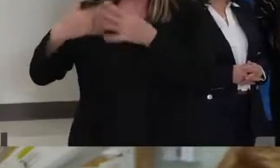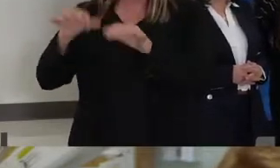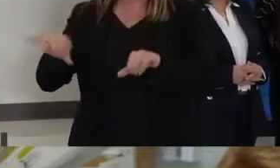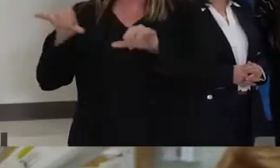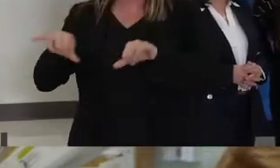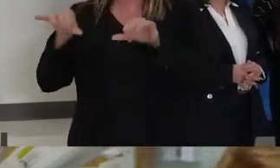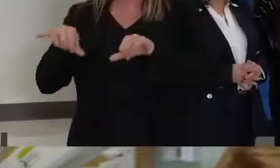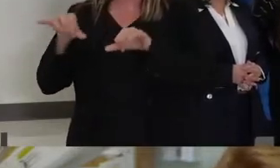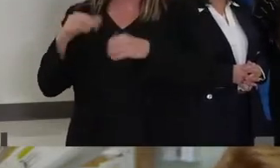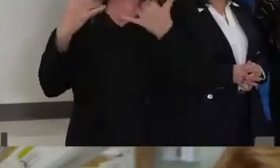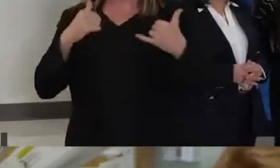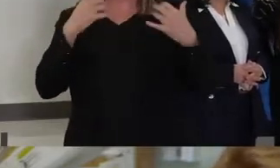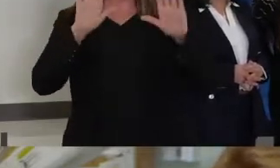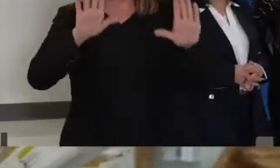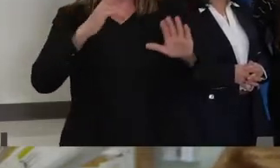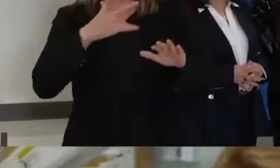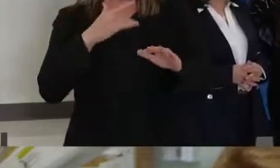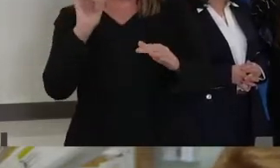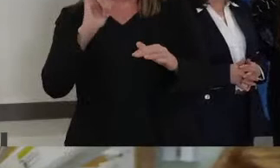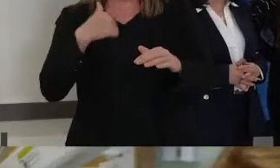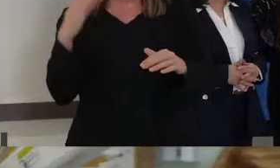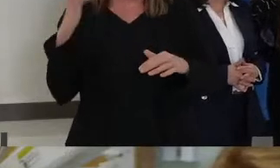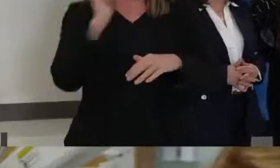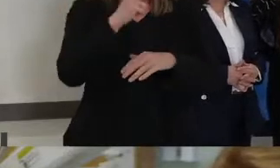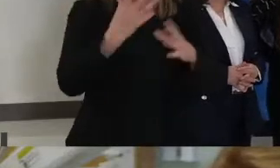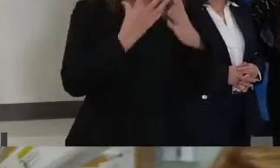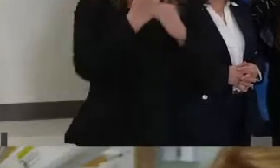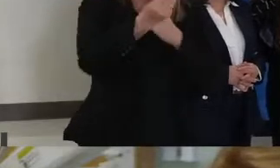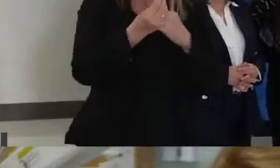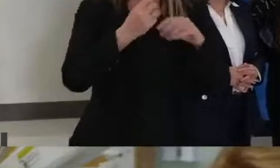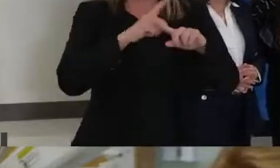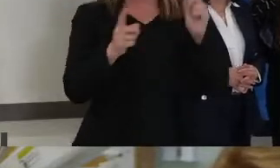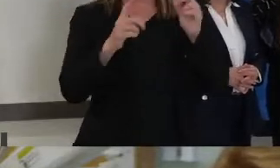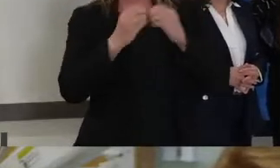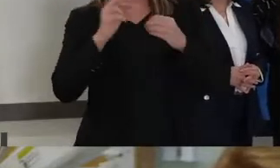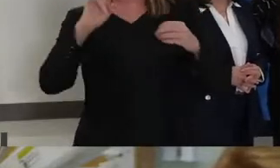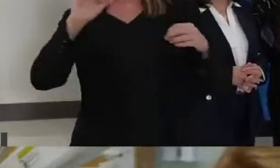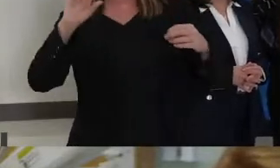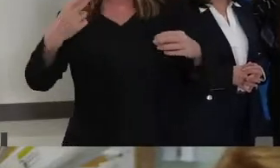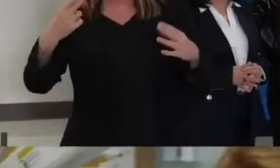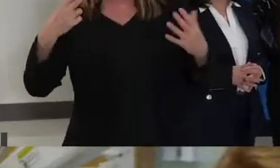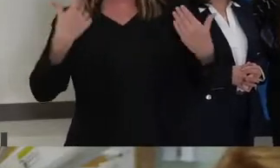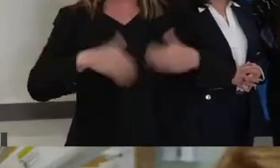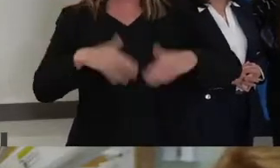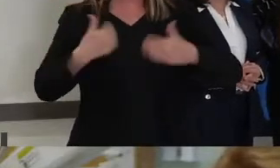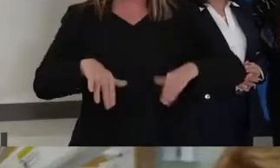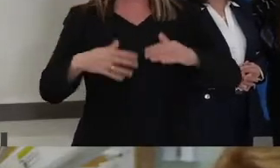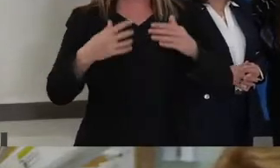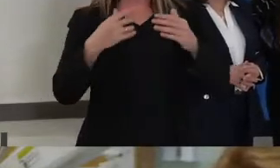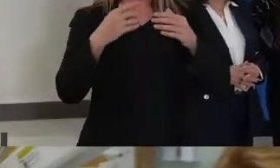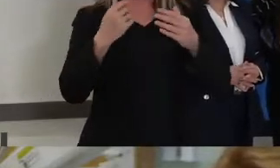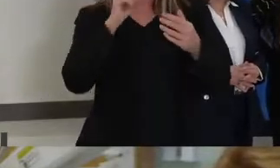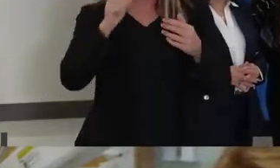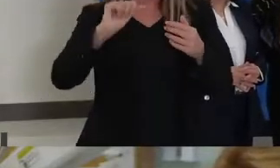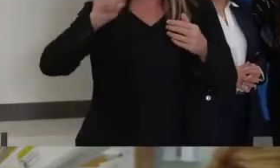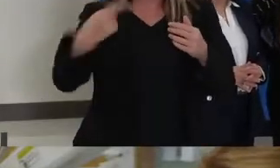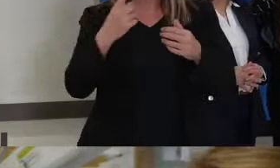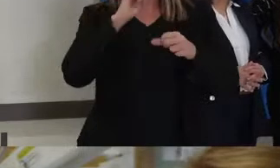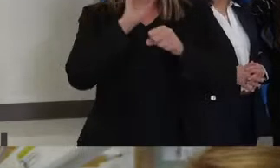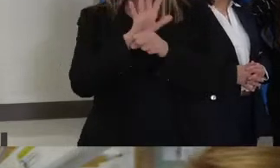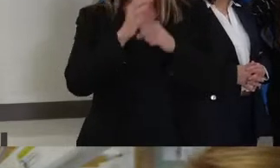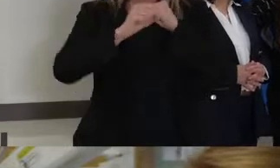like I'm back out again, but in a much richer way, because we're able to not just promote and promise,